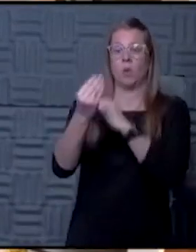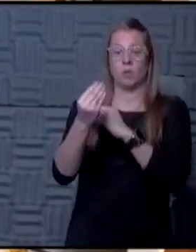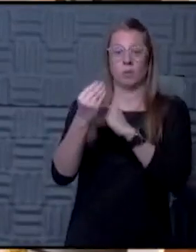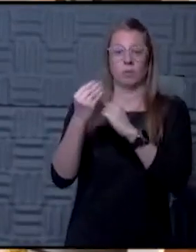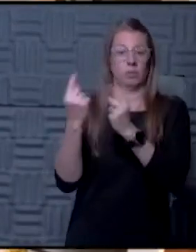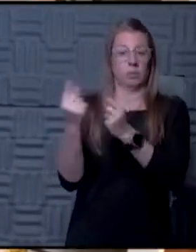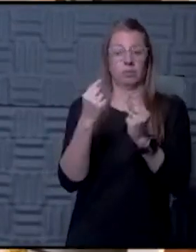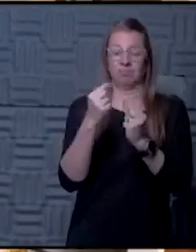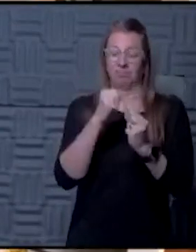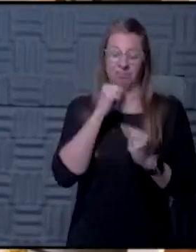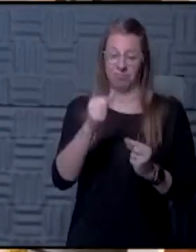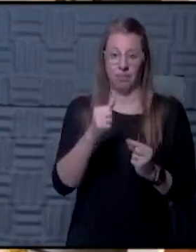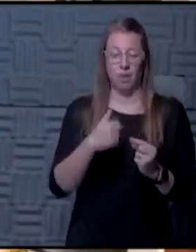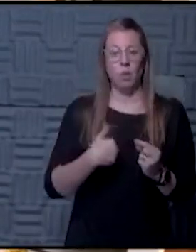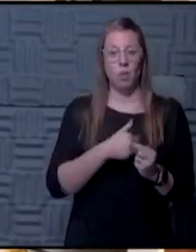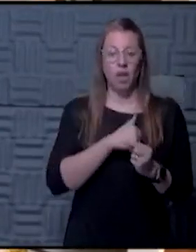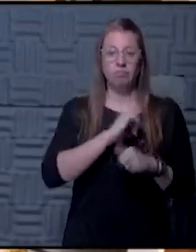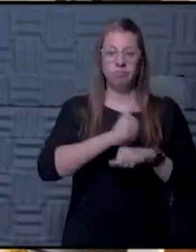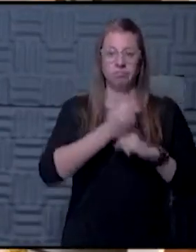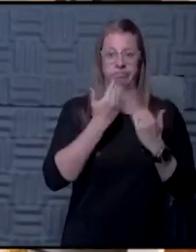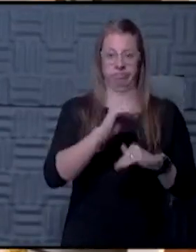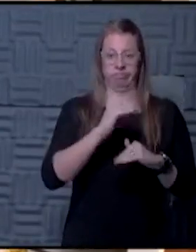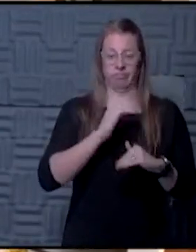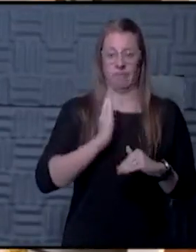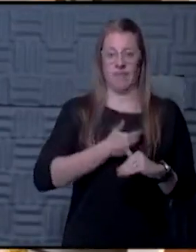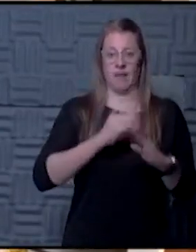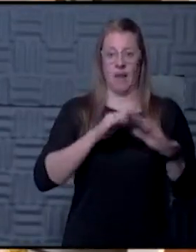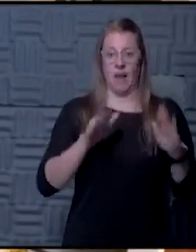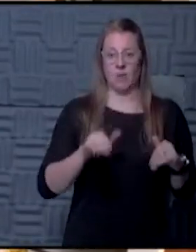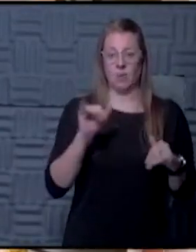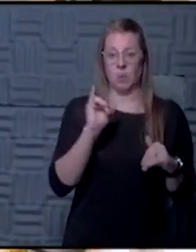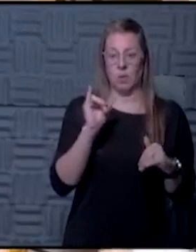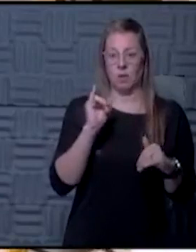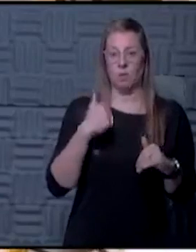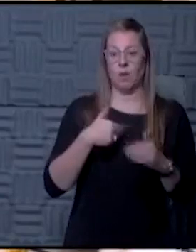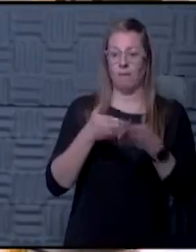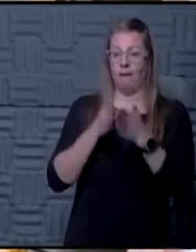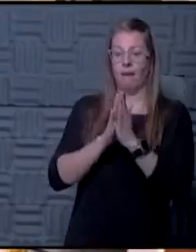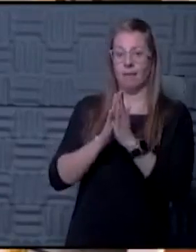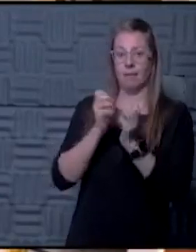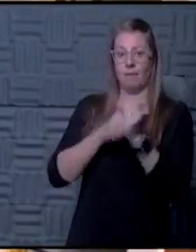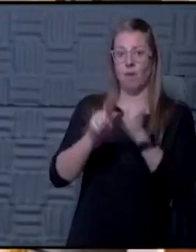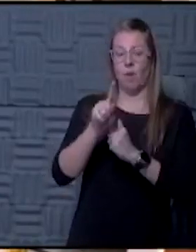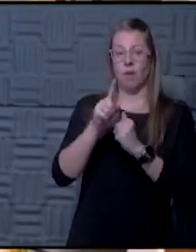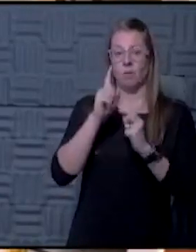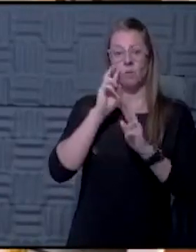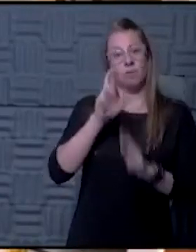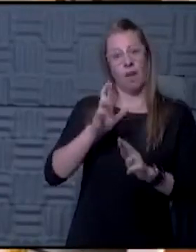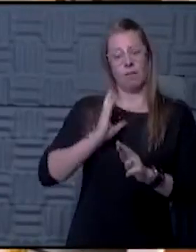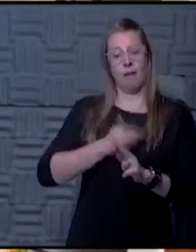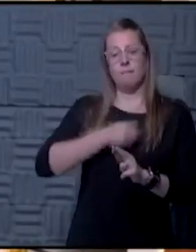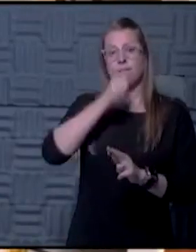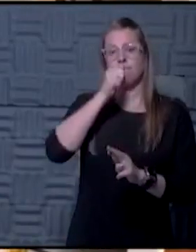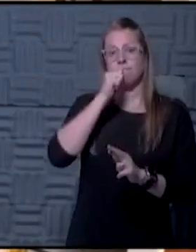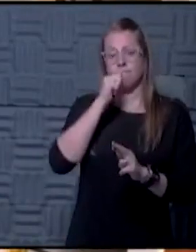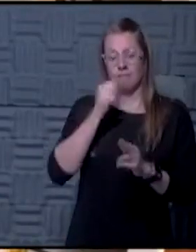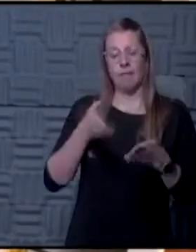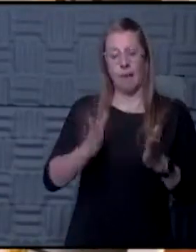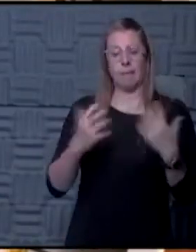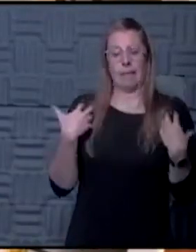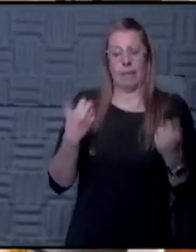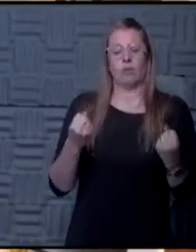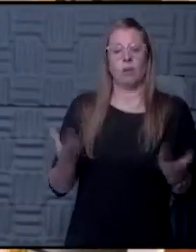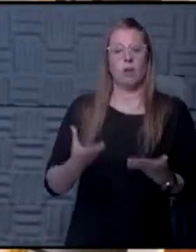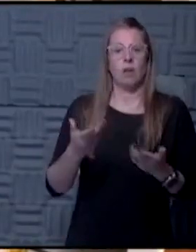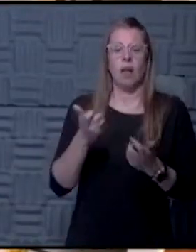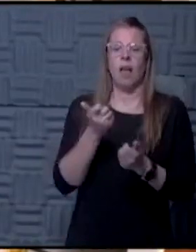We've made some restrictions in our household here that we have asked everybody to respect our privacy and let me heal here, and everybody's